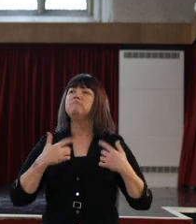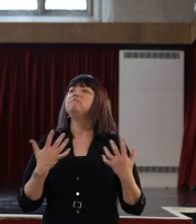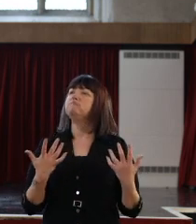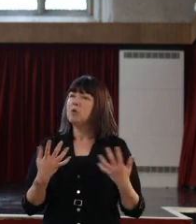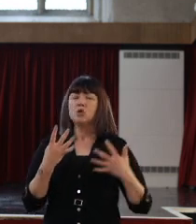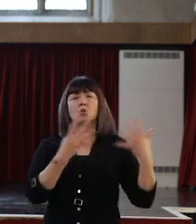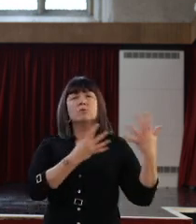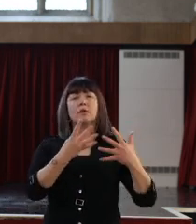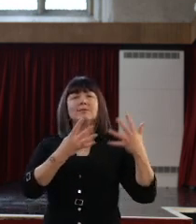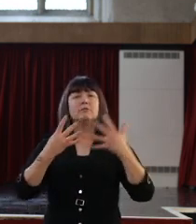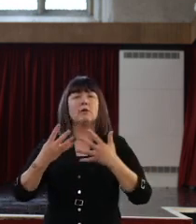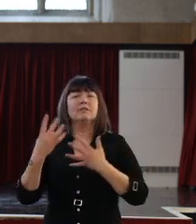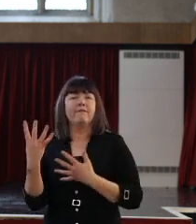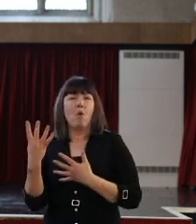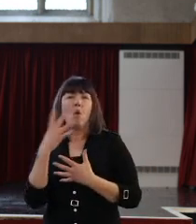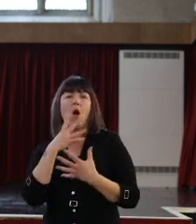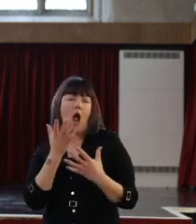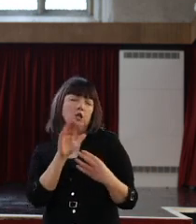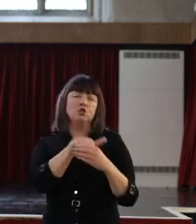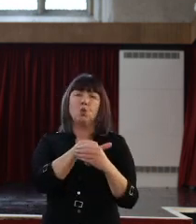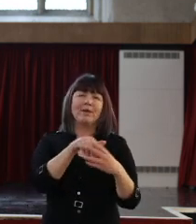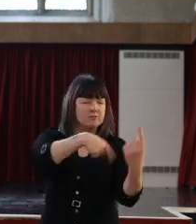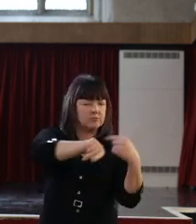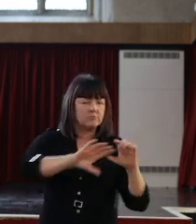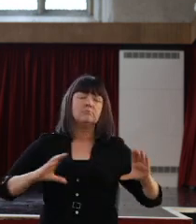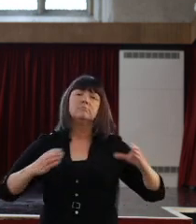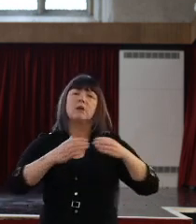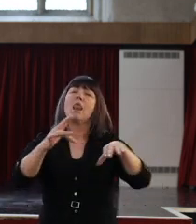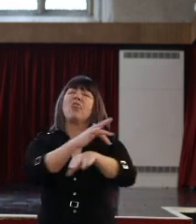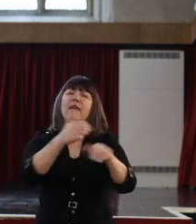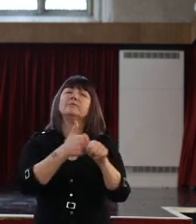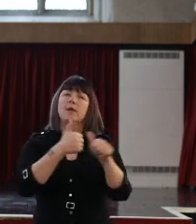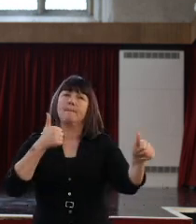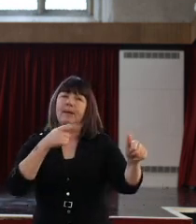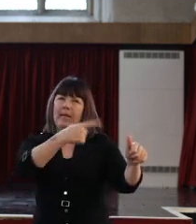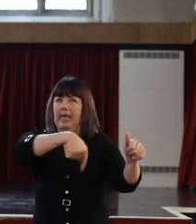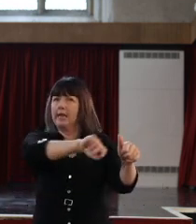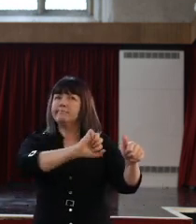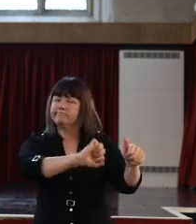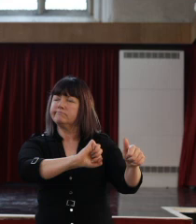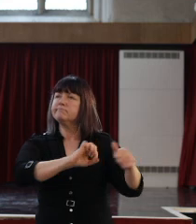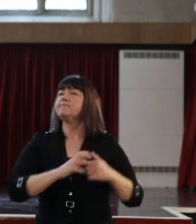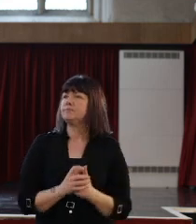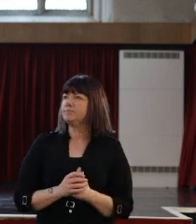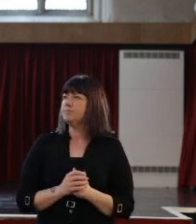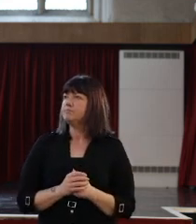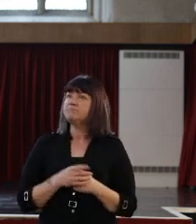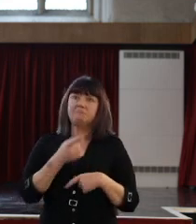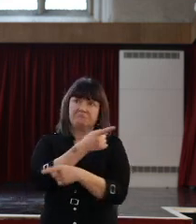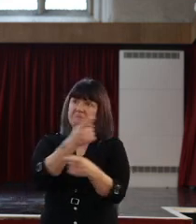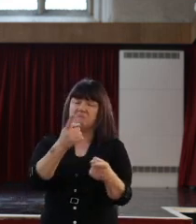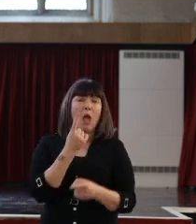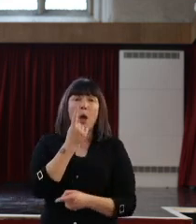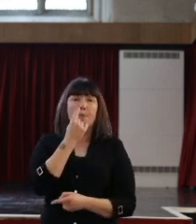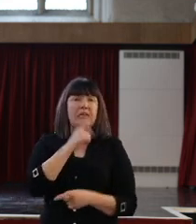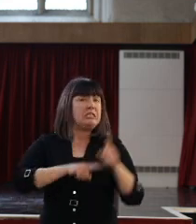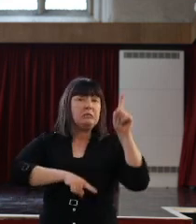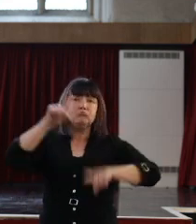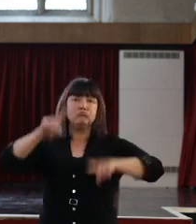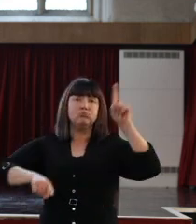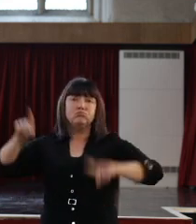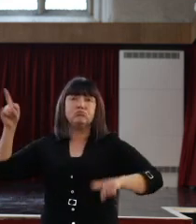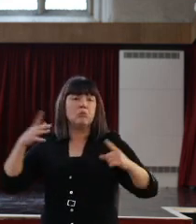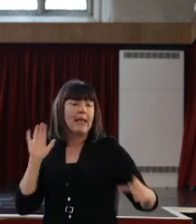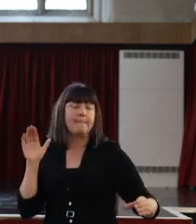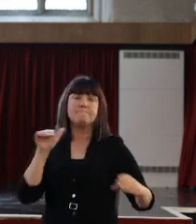Theatre Company, which some of you may well know. It's a wonderful community theatre that anyone of any ability can join, and you can try acting, writing,